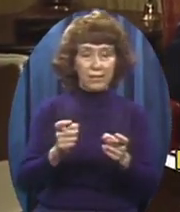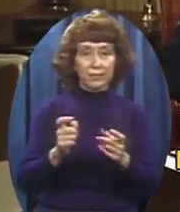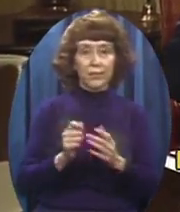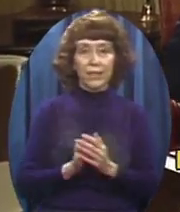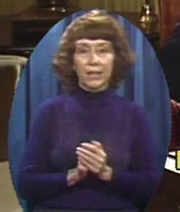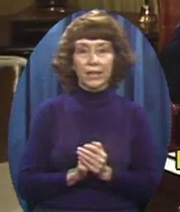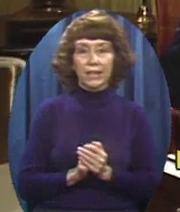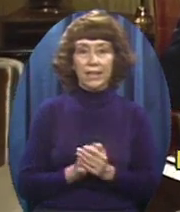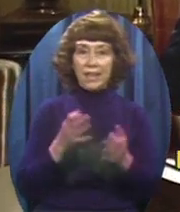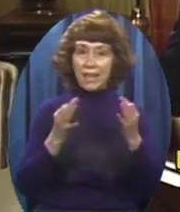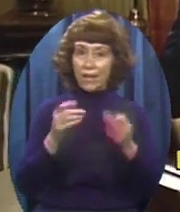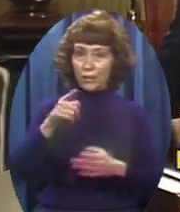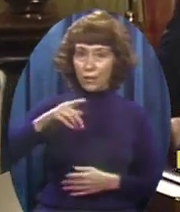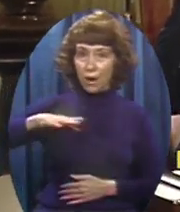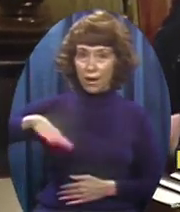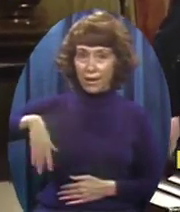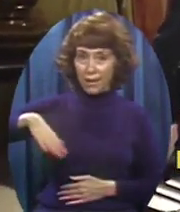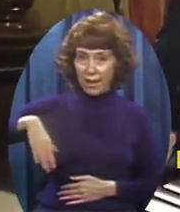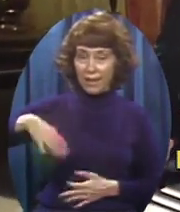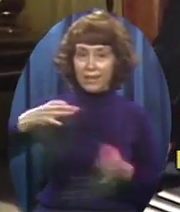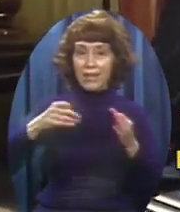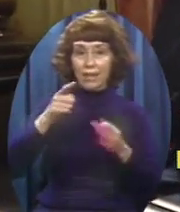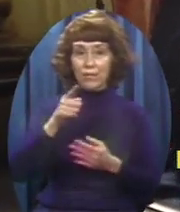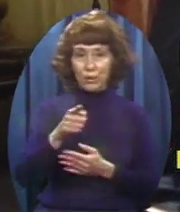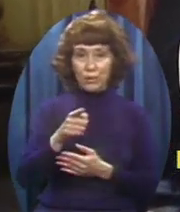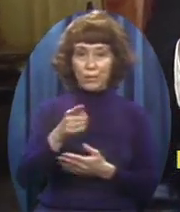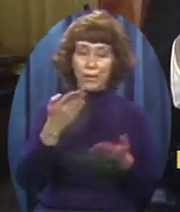if you are late, if you are the